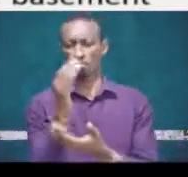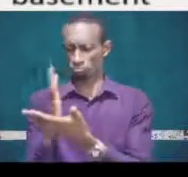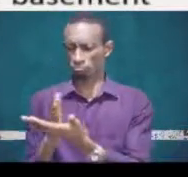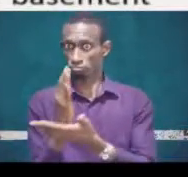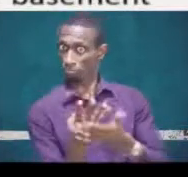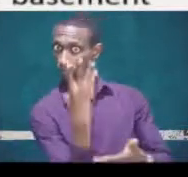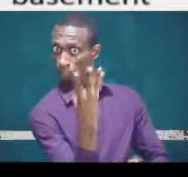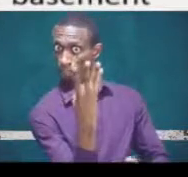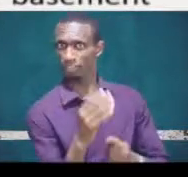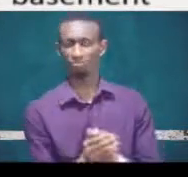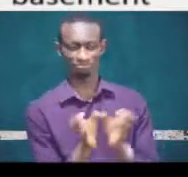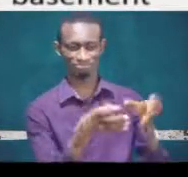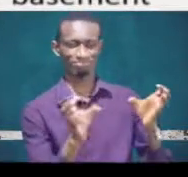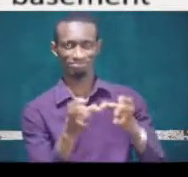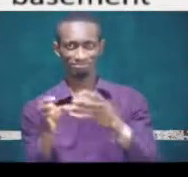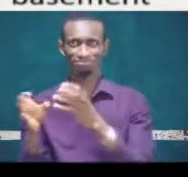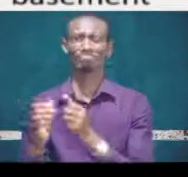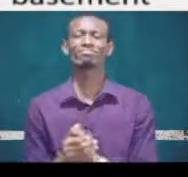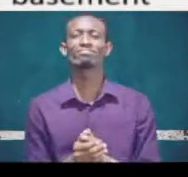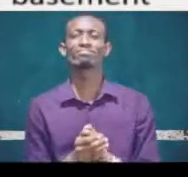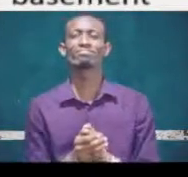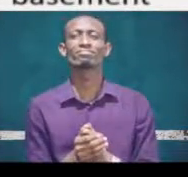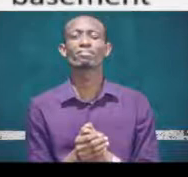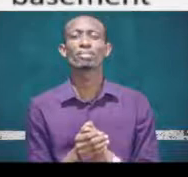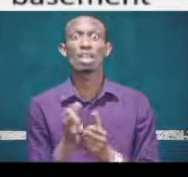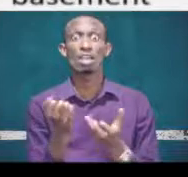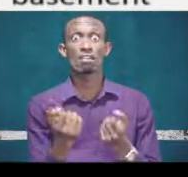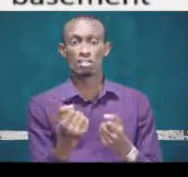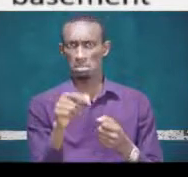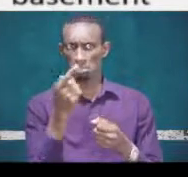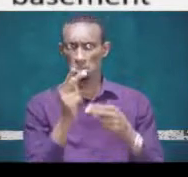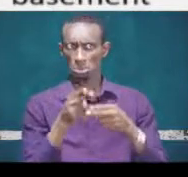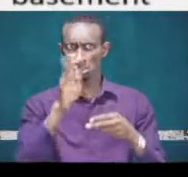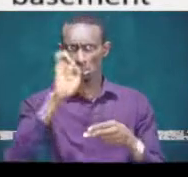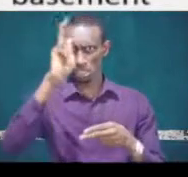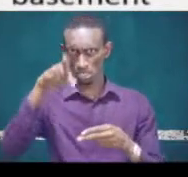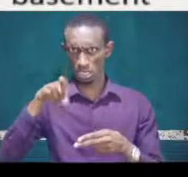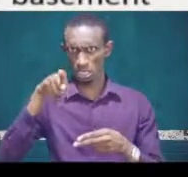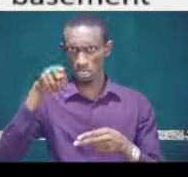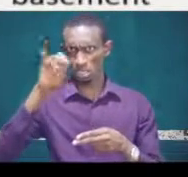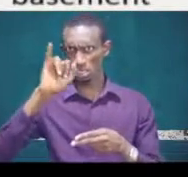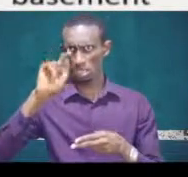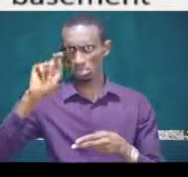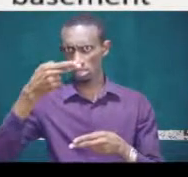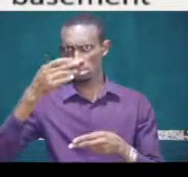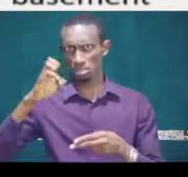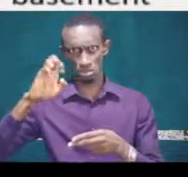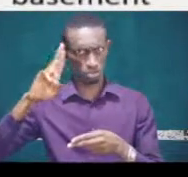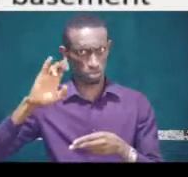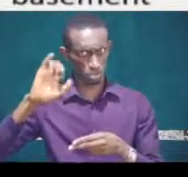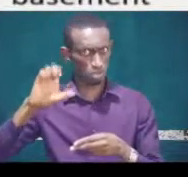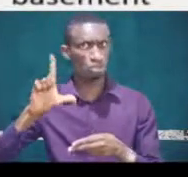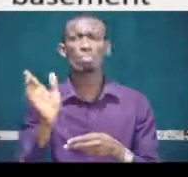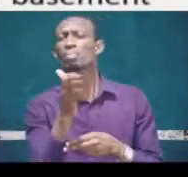types of tissues. We have said epithelial tissues, connective tissues,